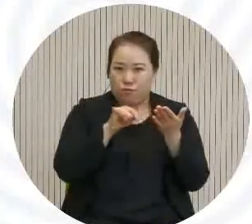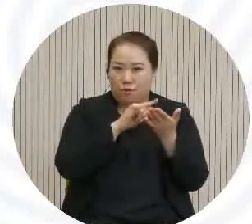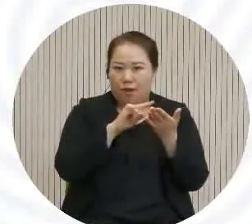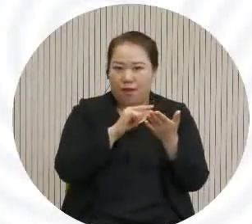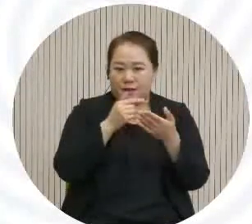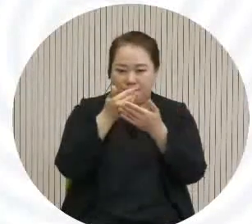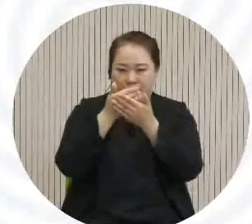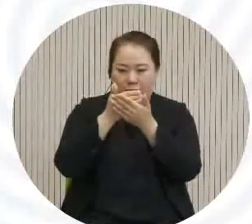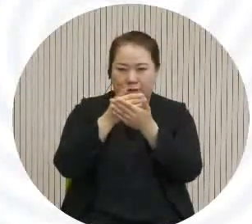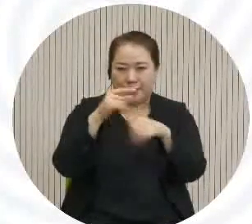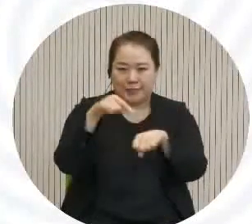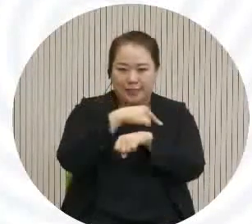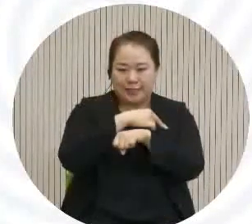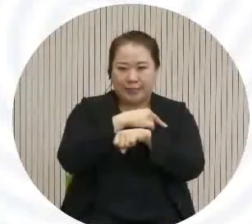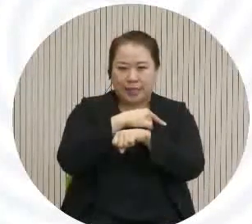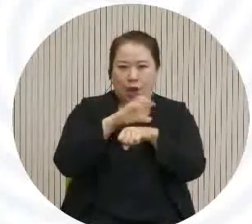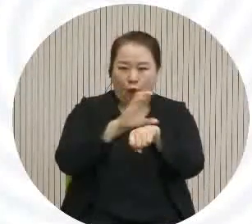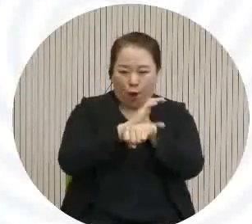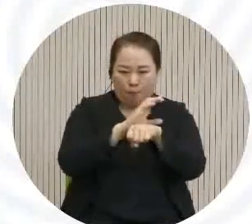on the level of the students.